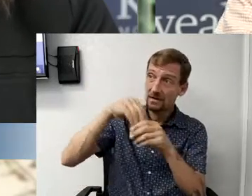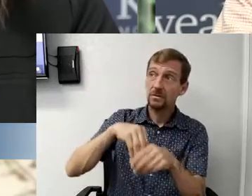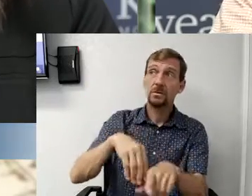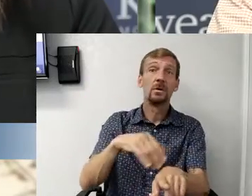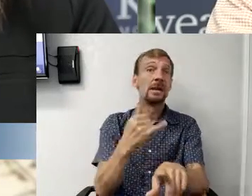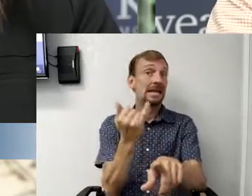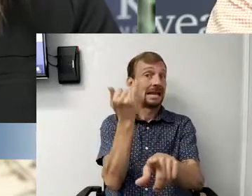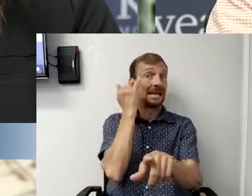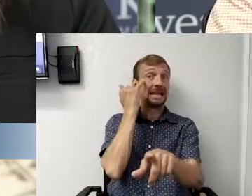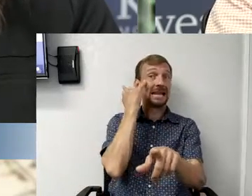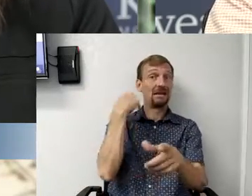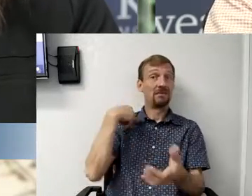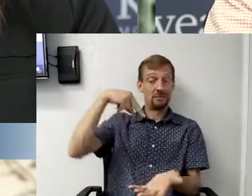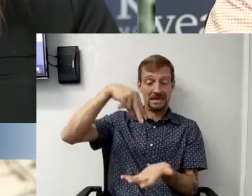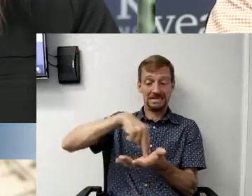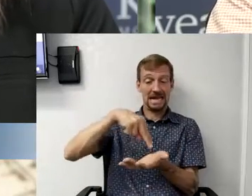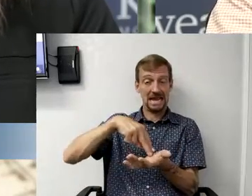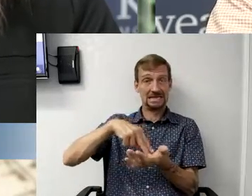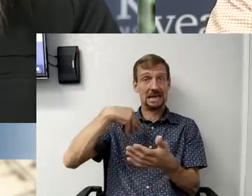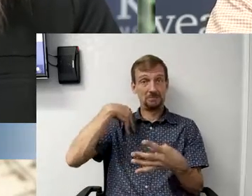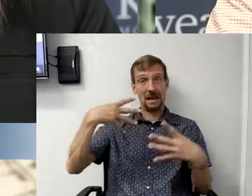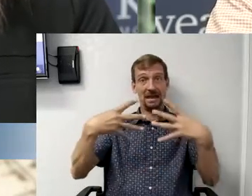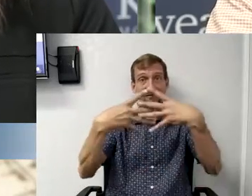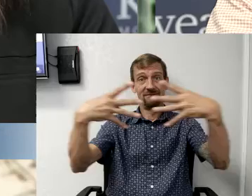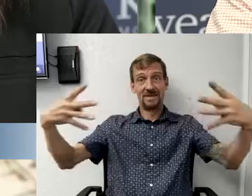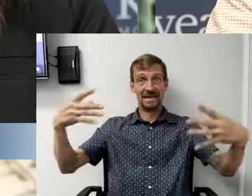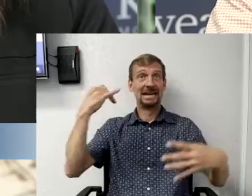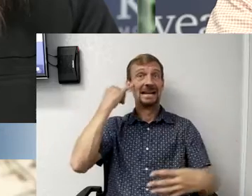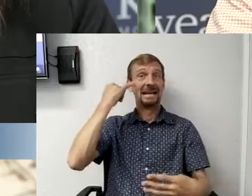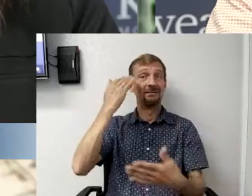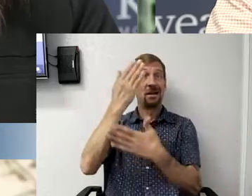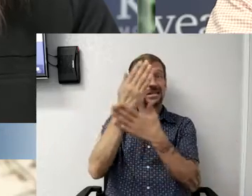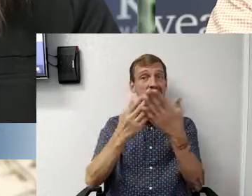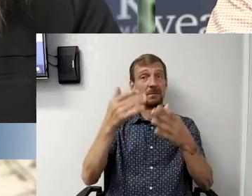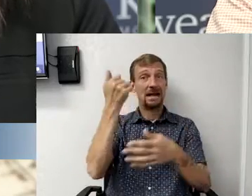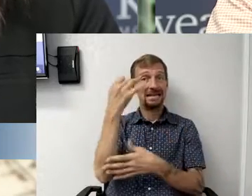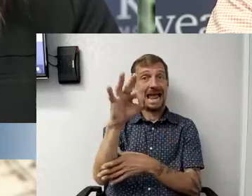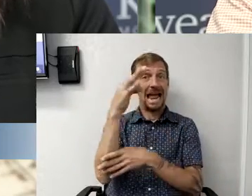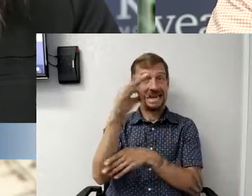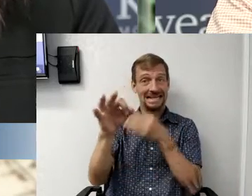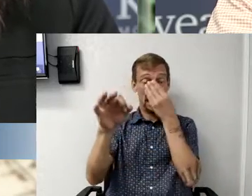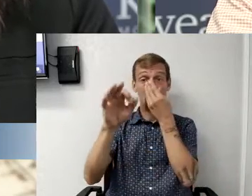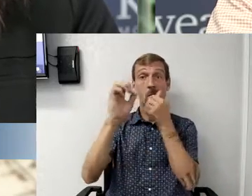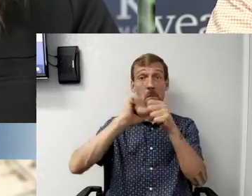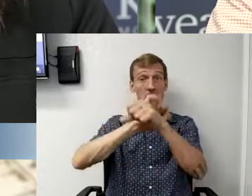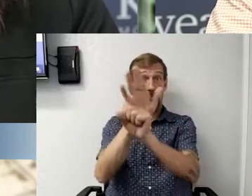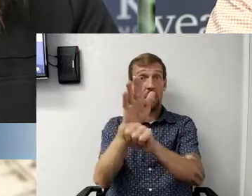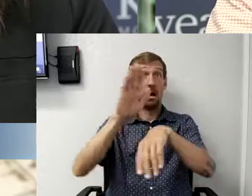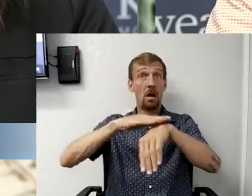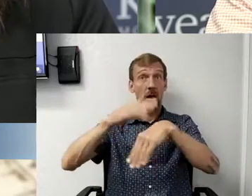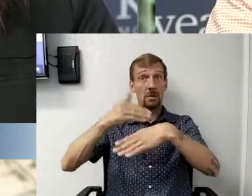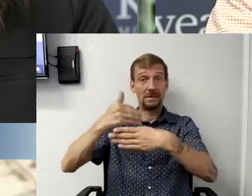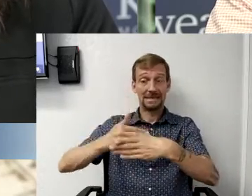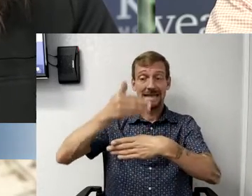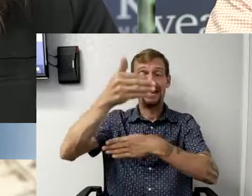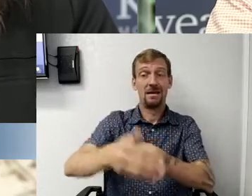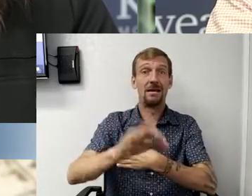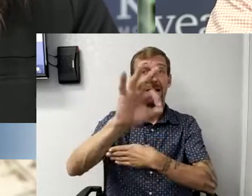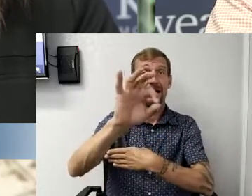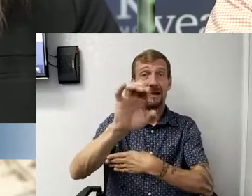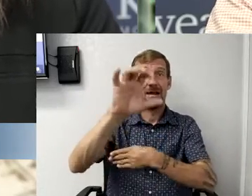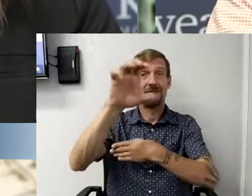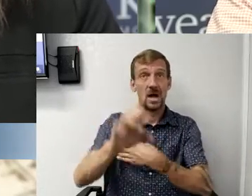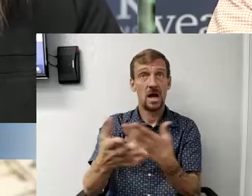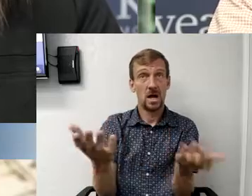I'm standing near my fence in my backyard and someone who has COVID-19 passes by on the other side of my fence, what are the